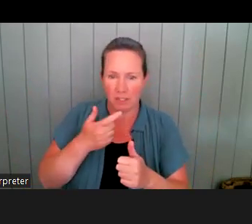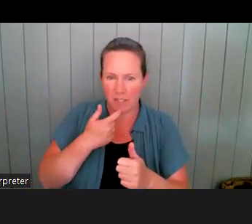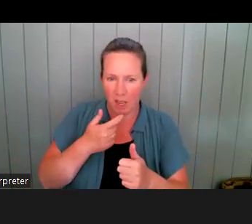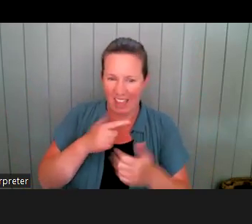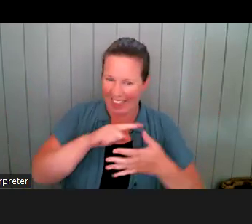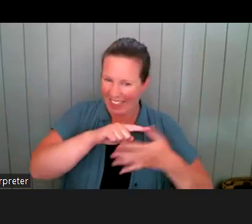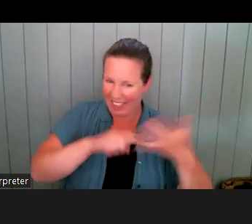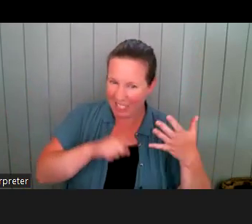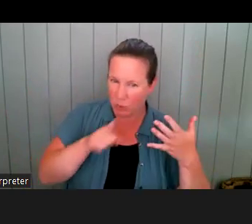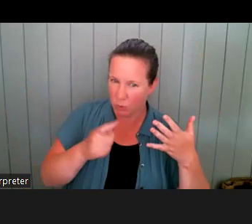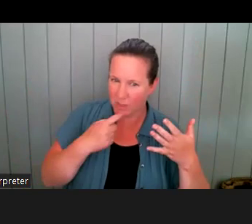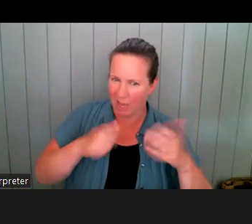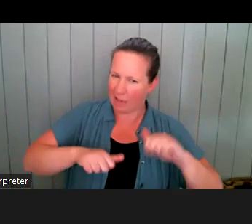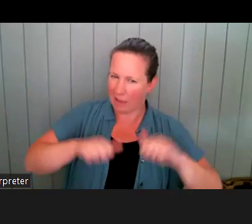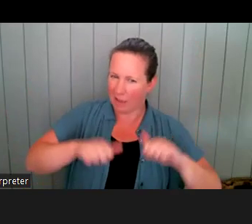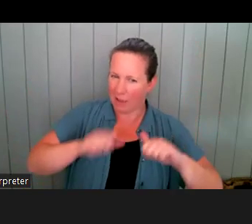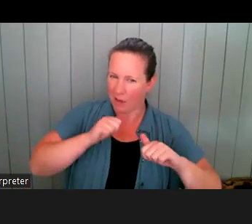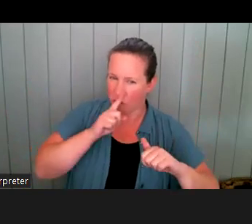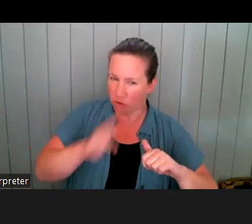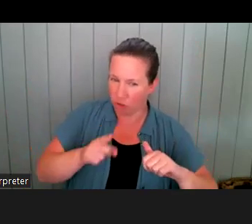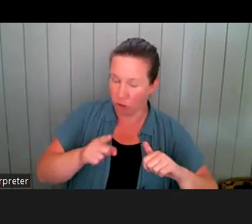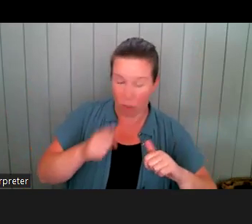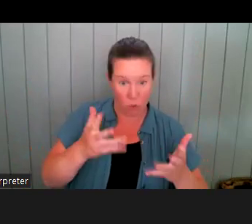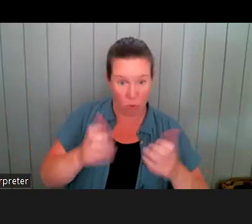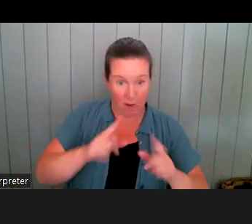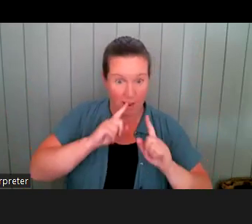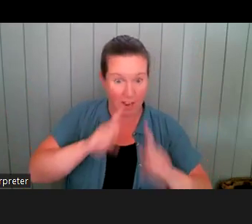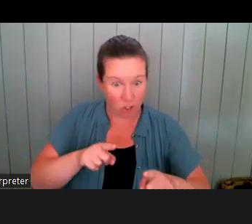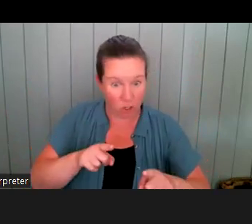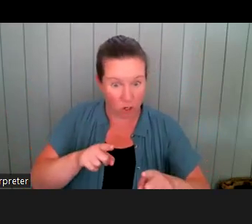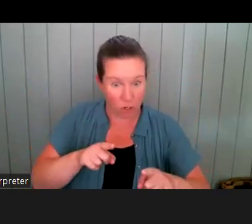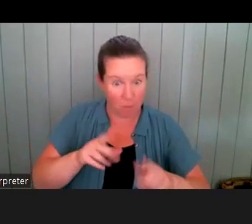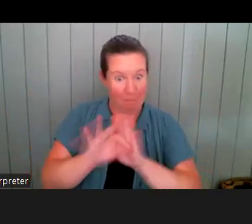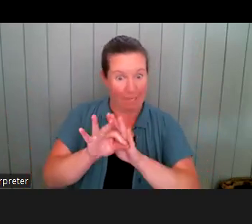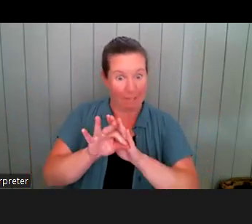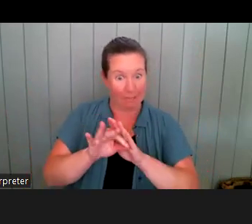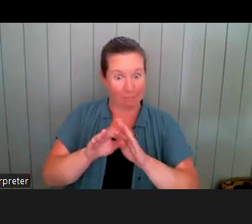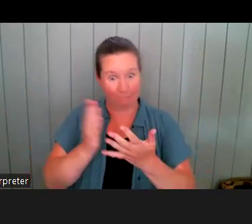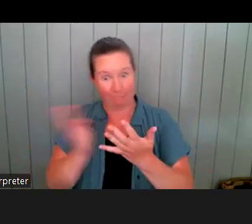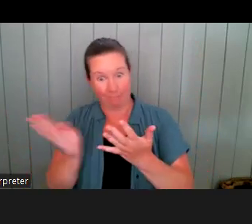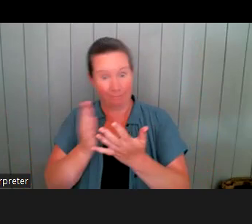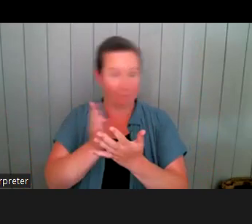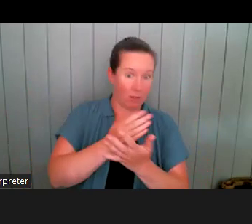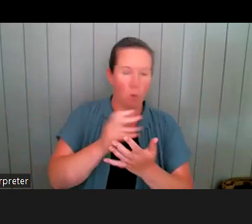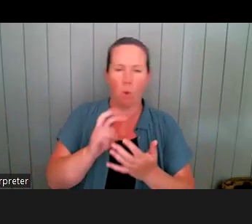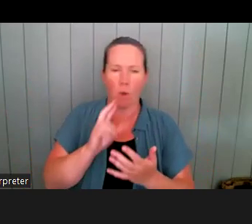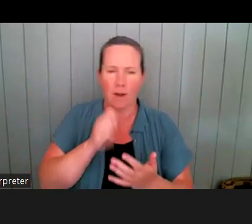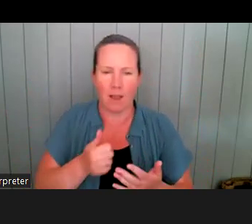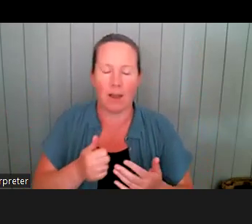to continue on? And as I said, it is, if you're somebody using a screen reader, it's